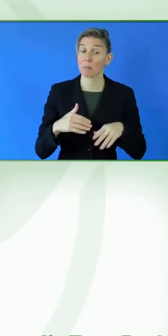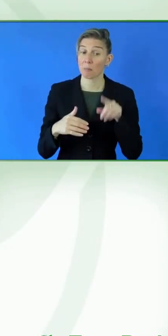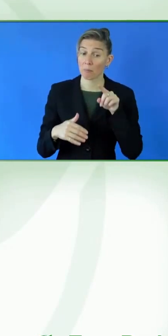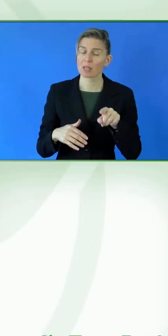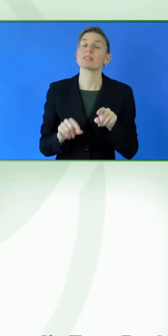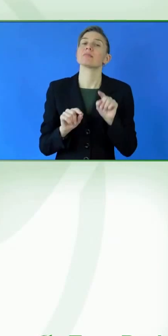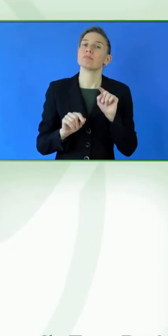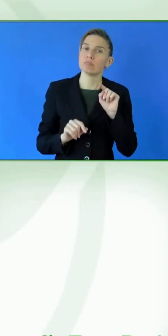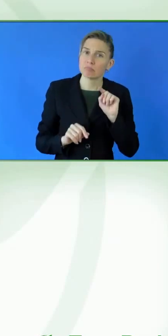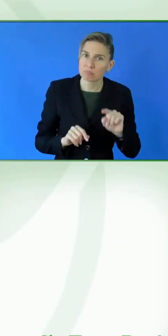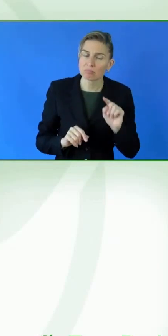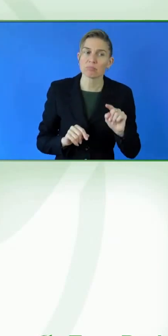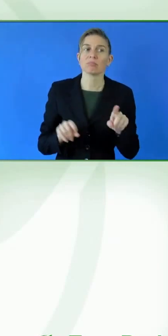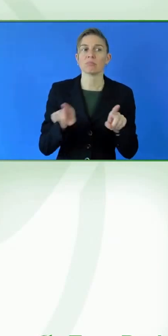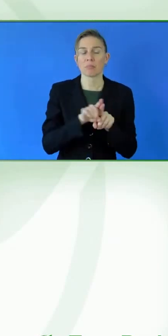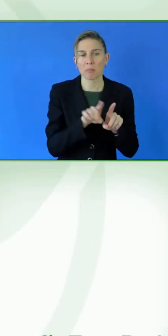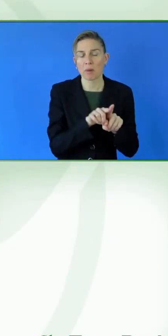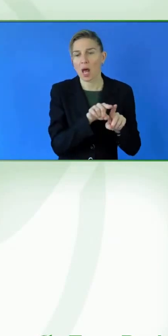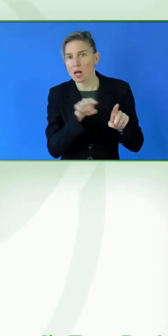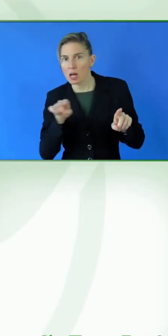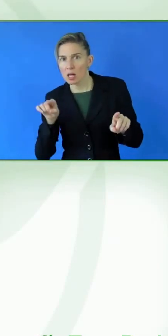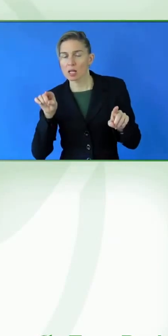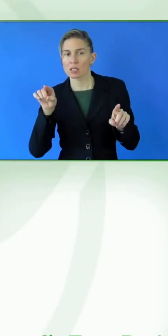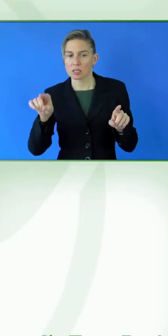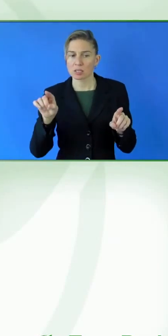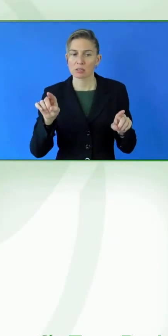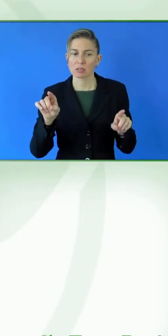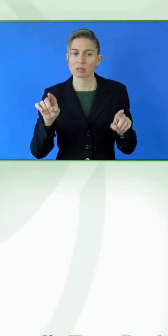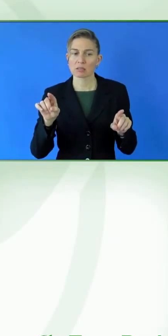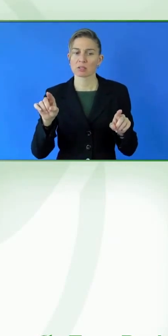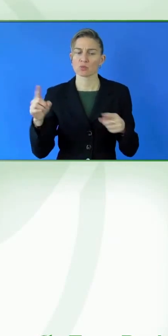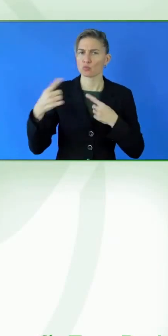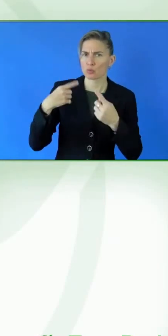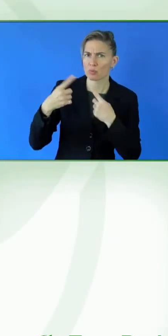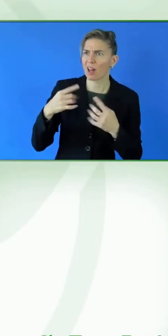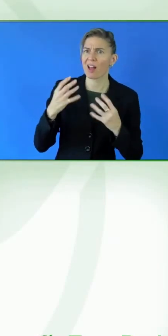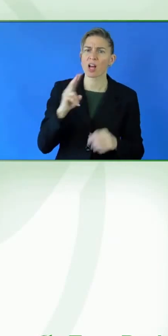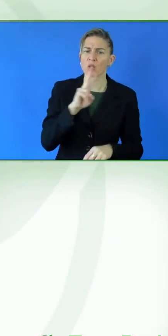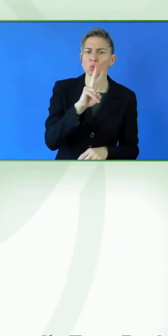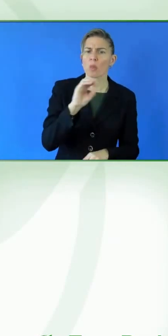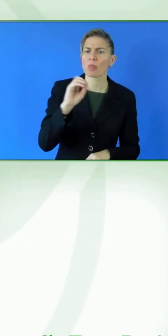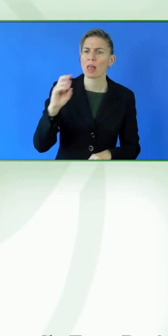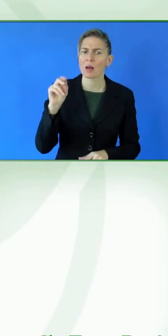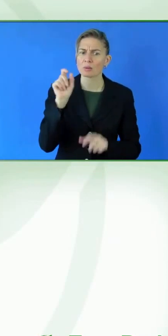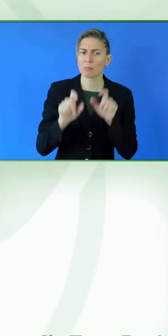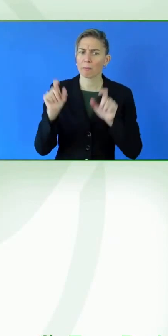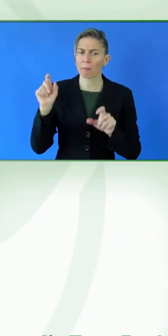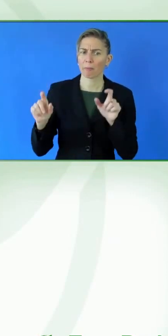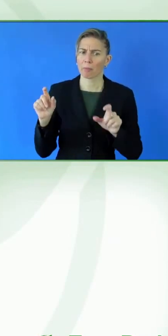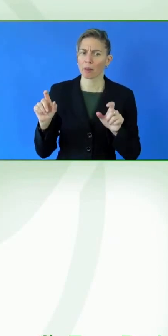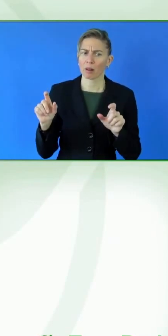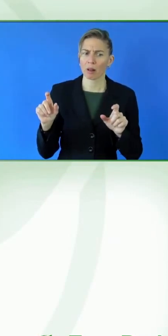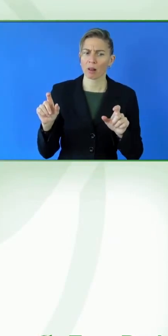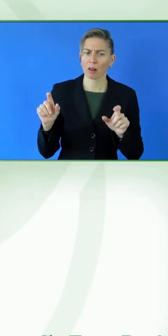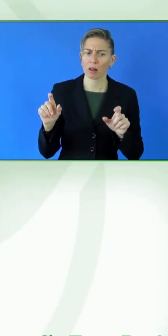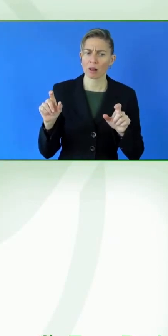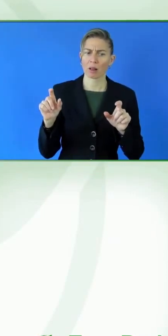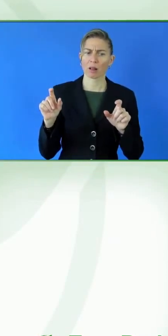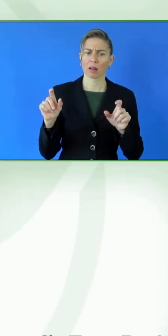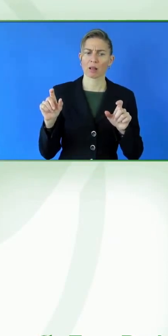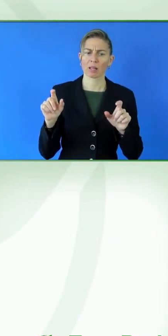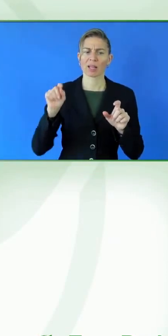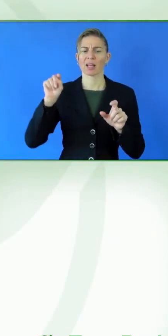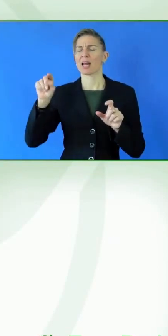COVID response, where over 2,000 people, including mayors and deputy mayors and city officials,